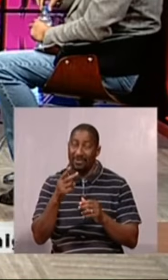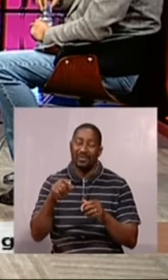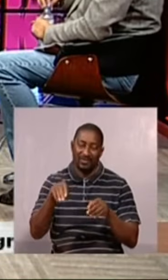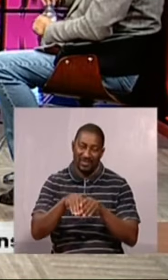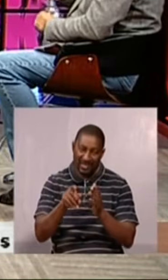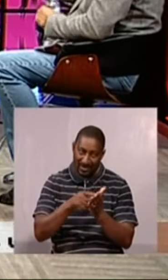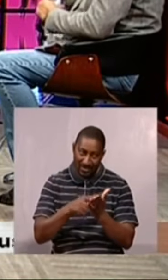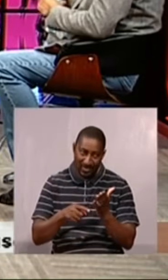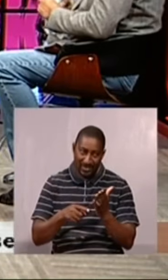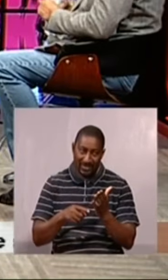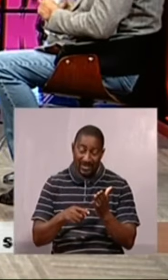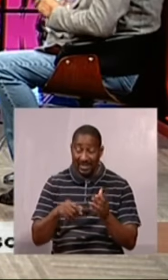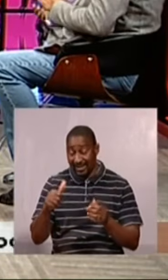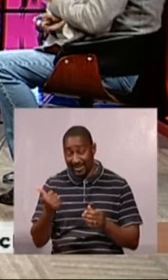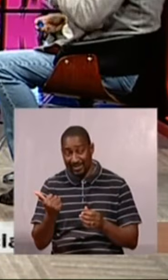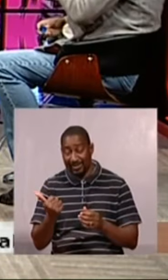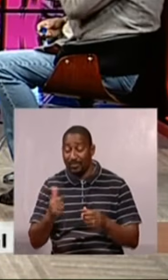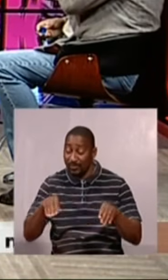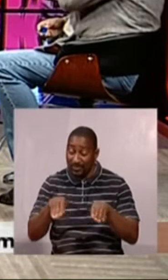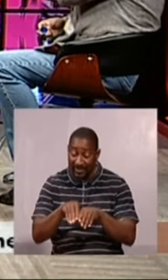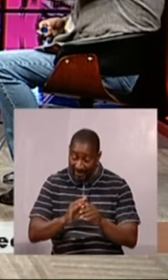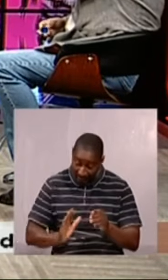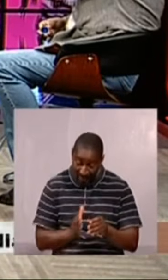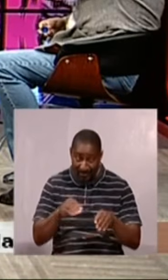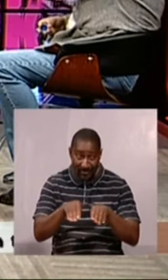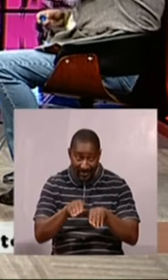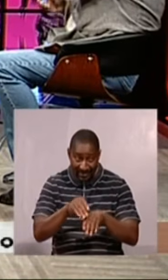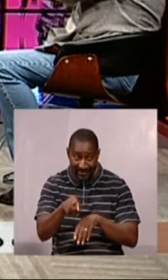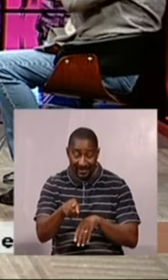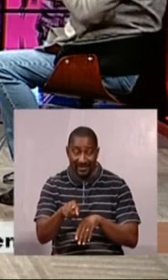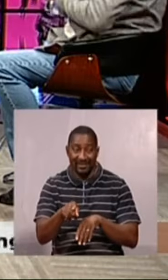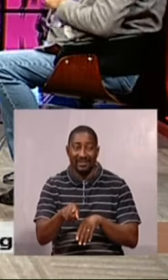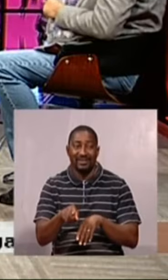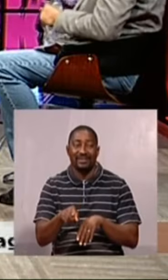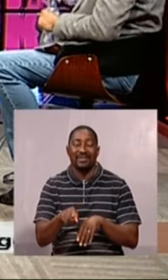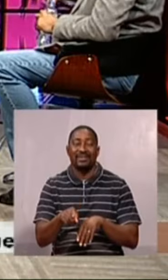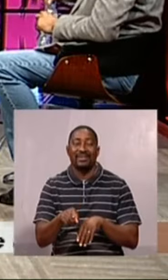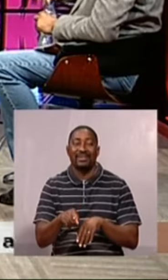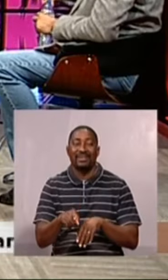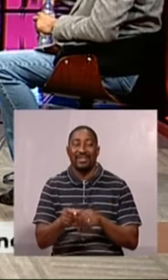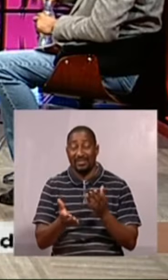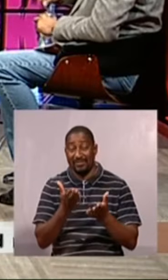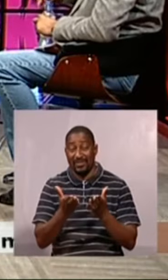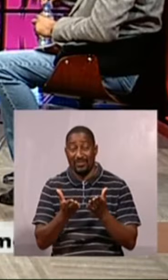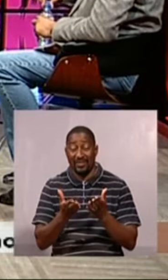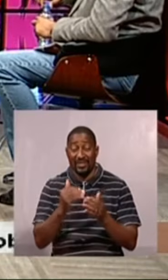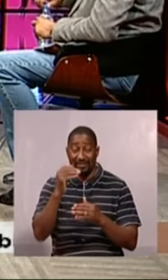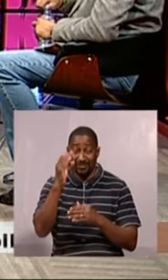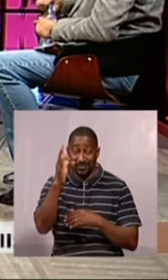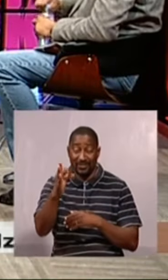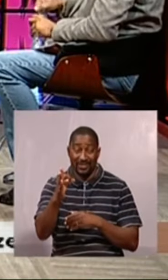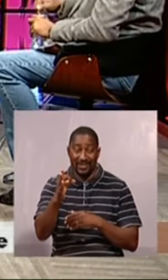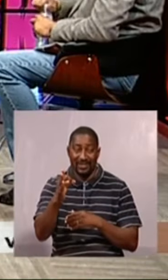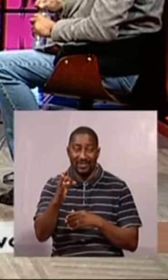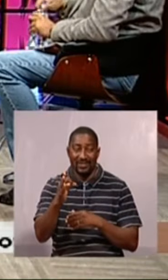the disinformation, you're deliberate about it. So even with your target market, you're not going to have a good image within the next 6 to 12 months, and it'll take more of